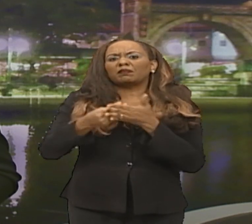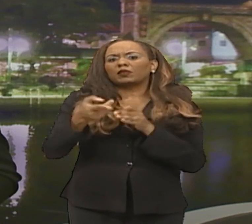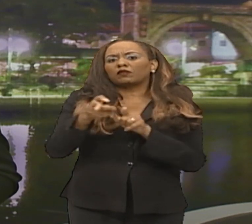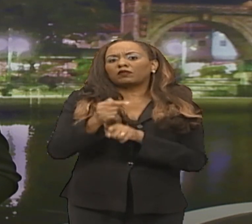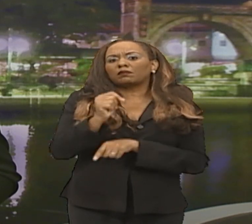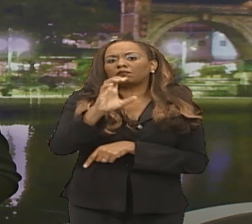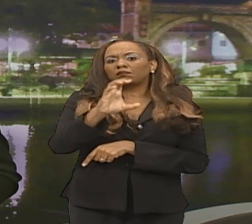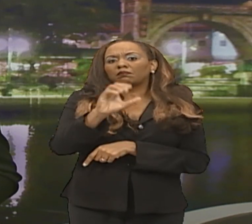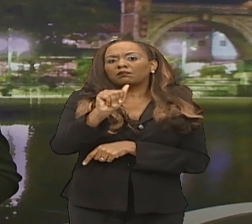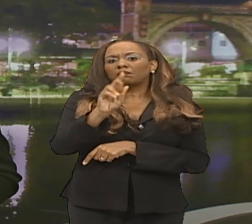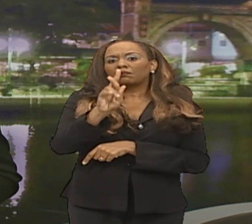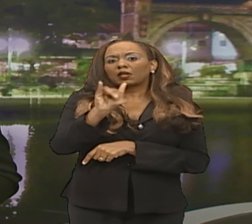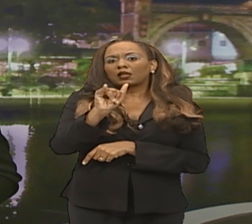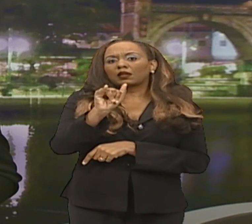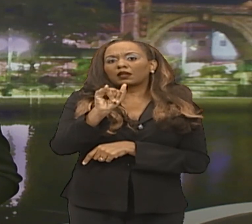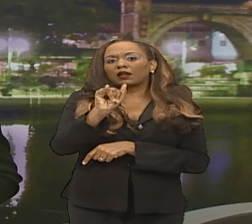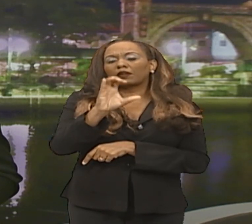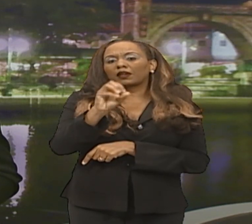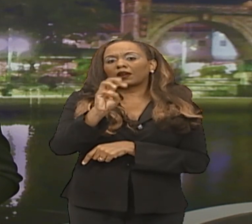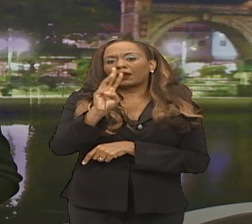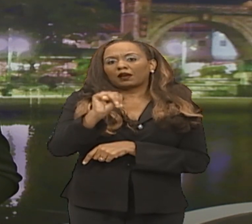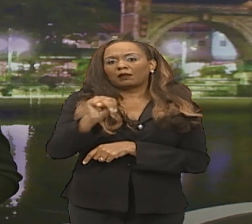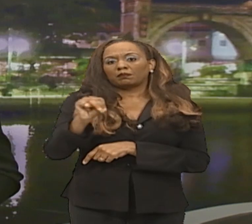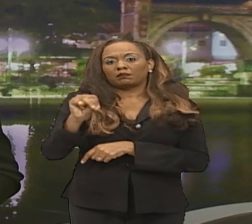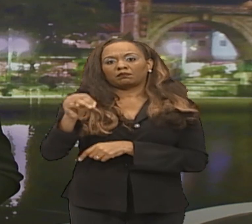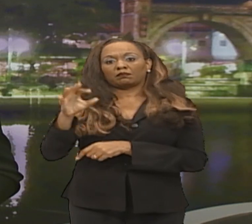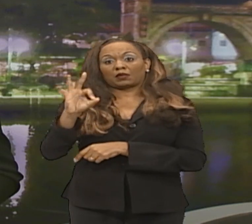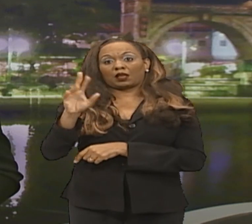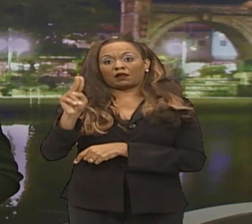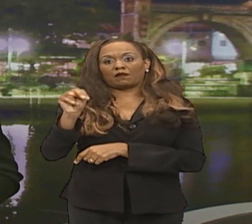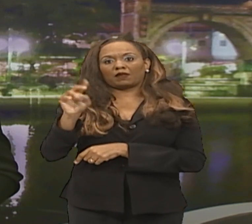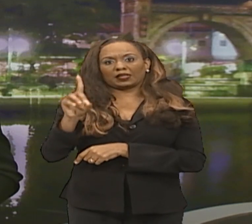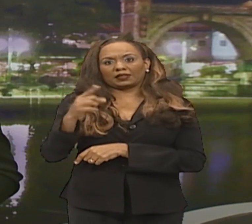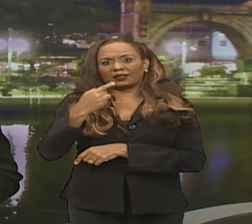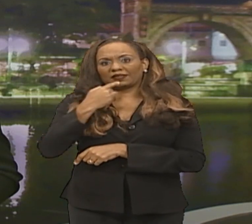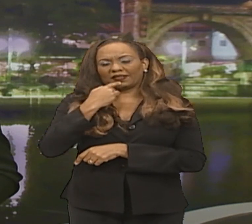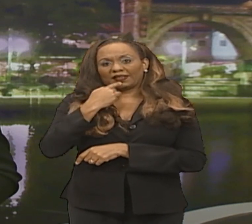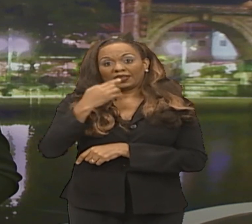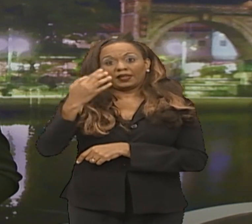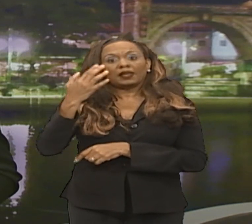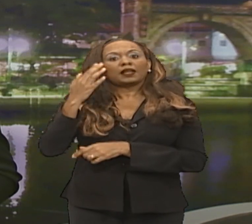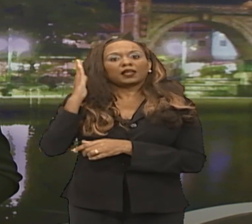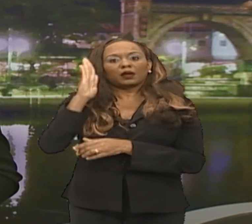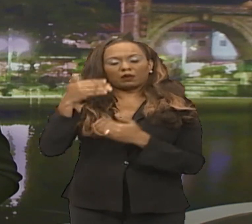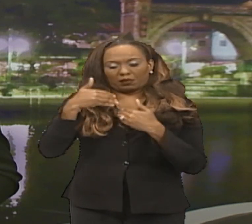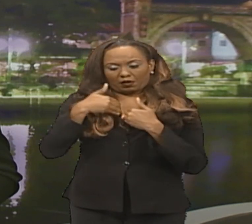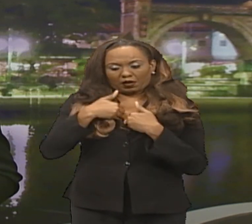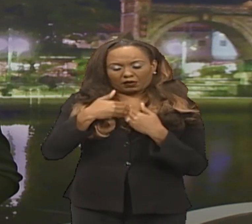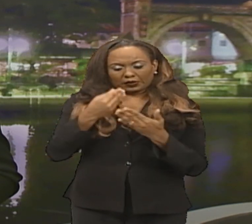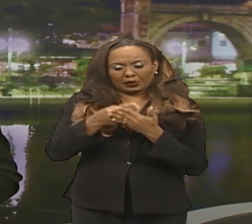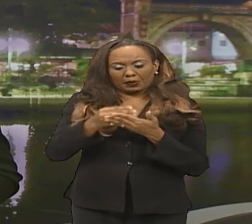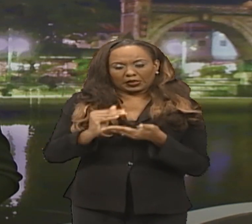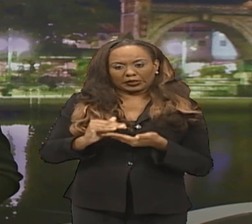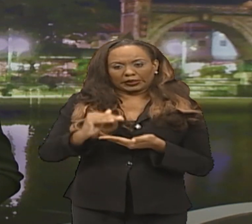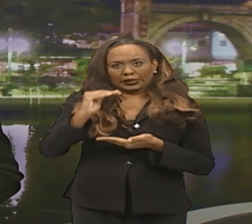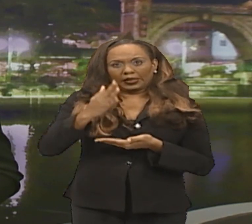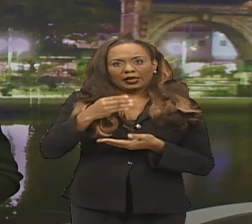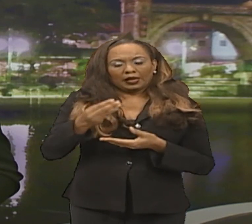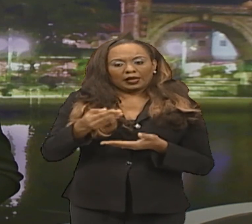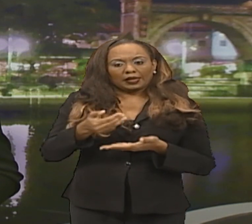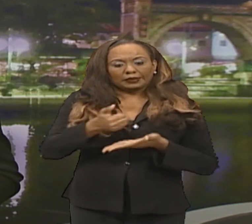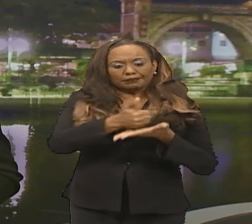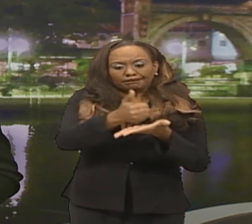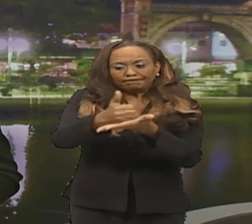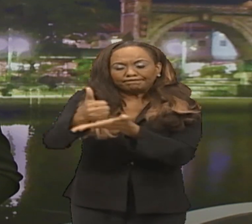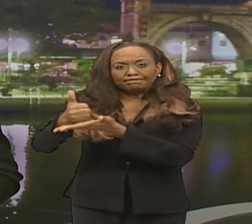Chief Executive Officer of the CDF, Rodinald Sumer, revealed that the fund will be expanding its portfolio of services offered. He